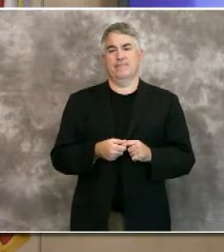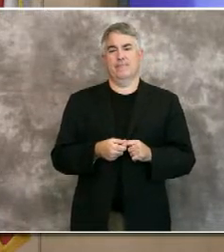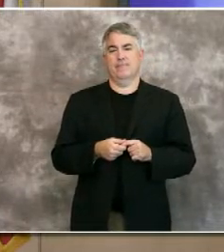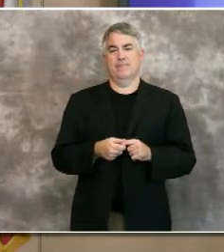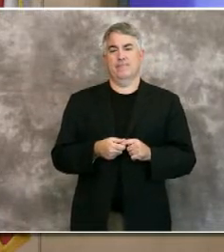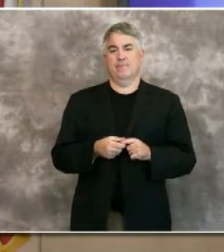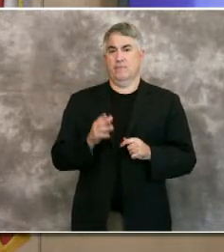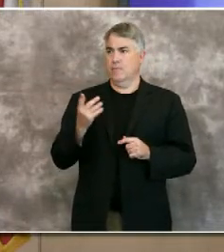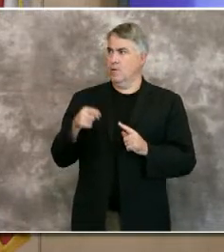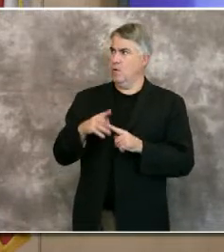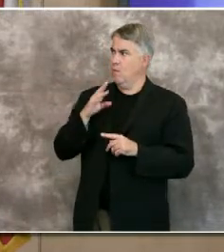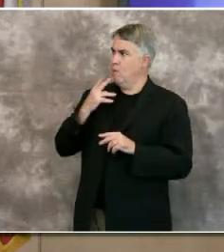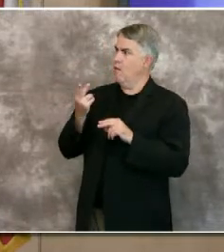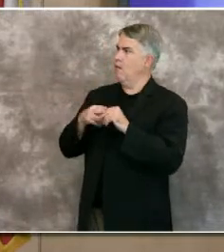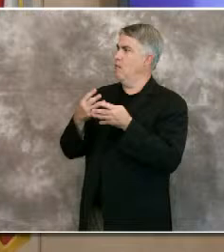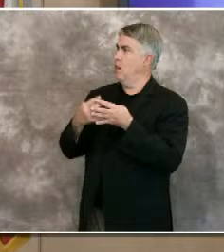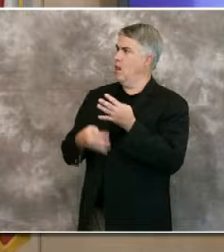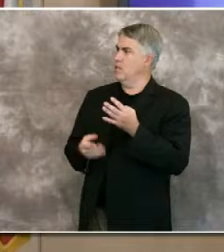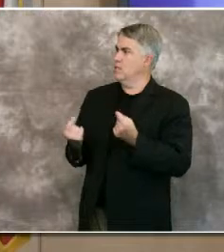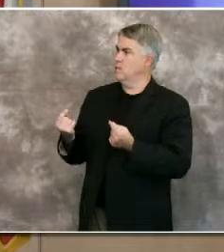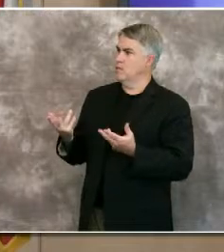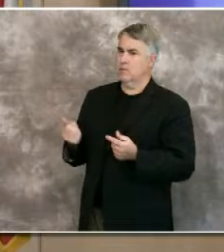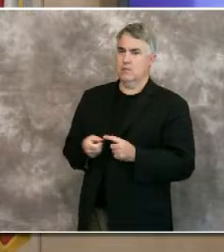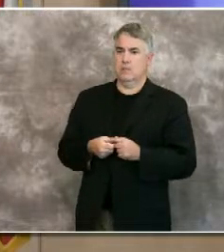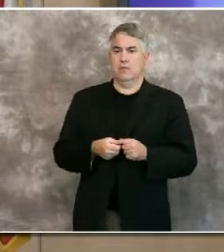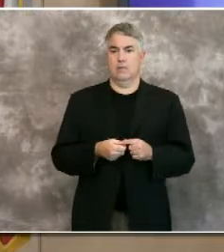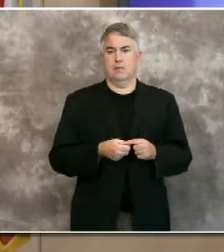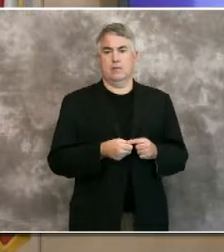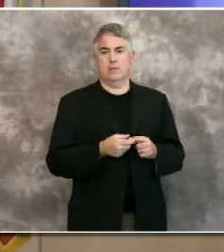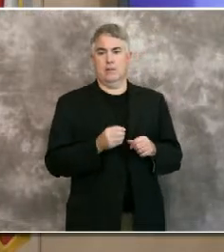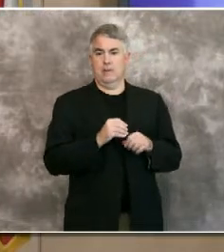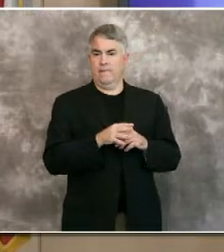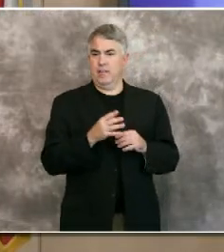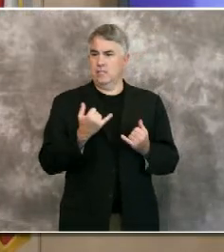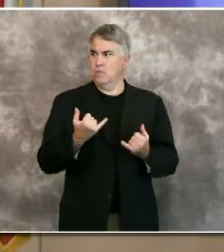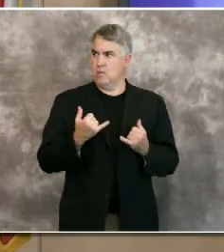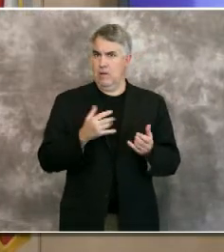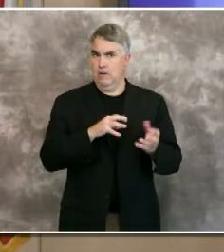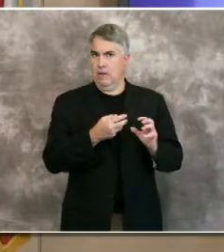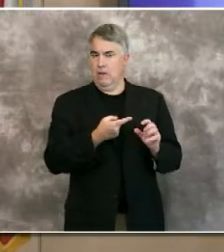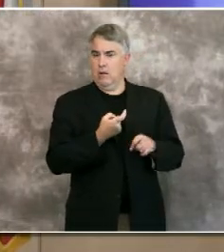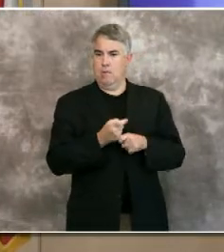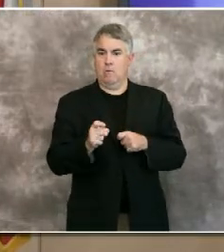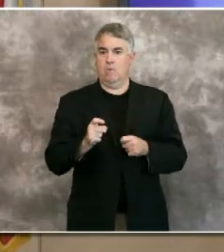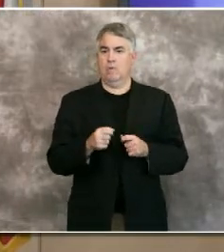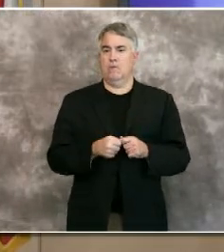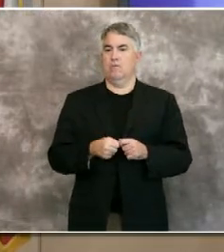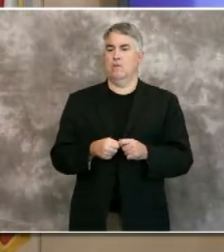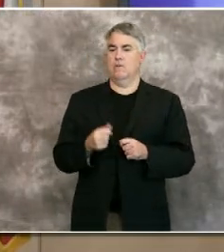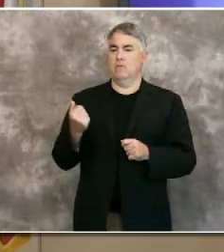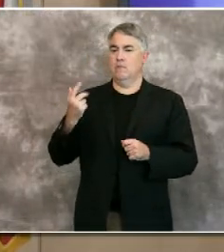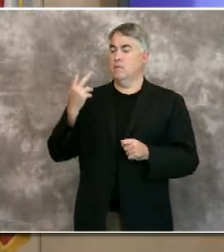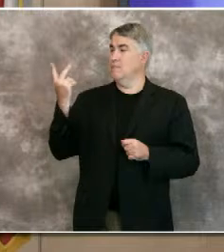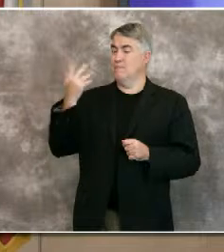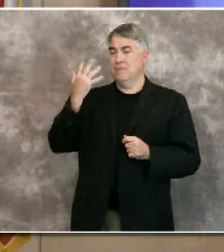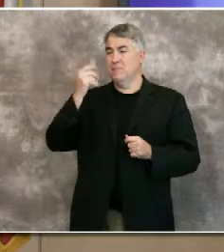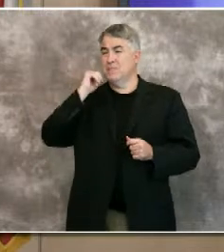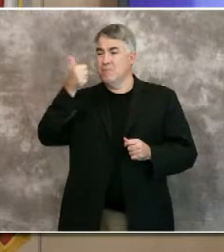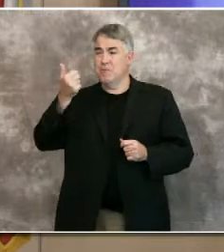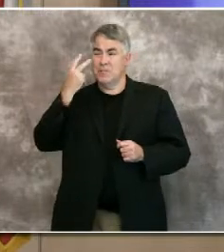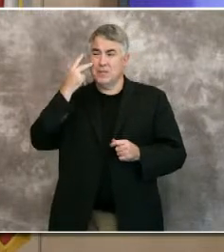by your news about triggers today? Well, if they came out today, they would be, but we don't know what tomorrow will bring.